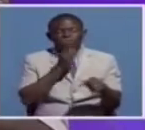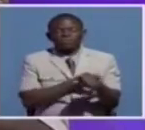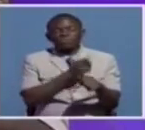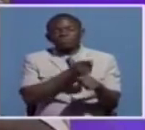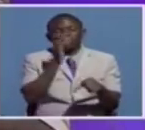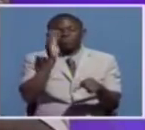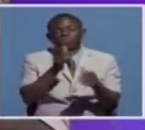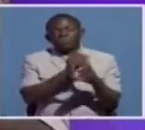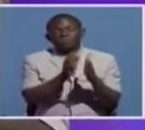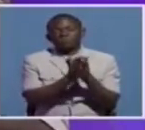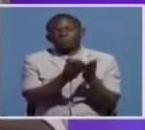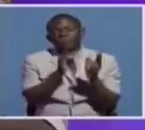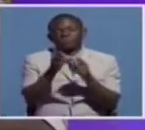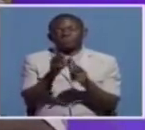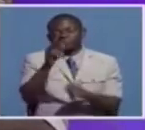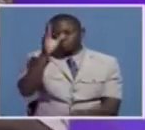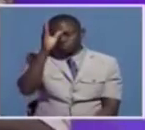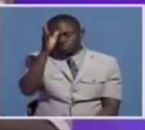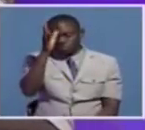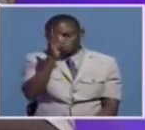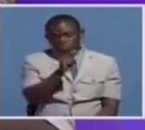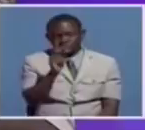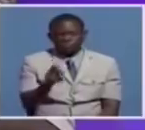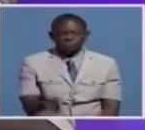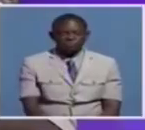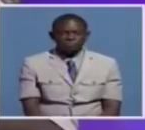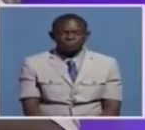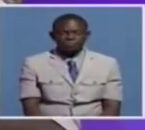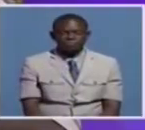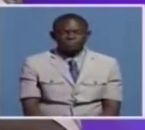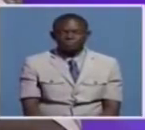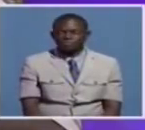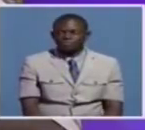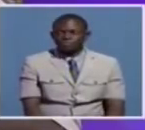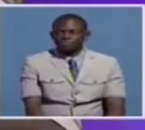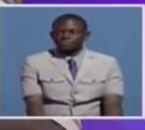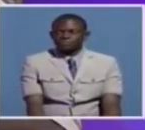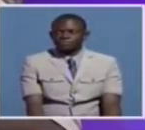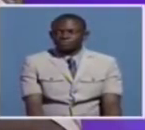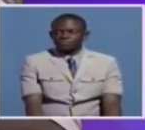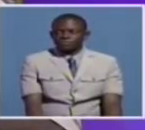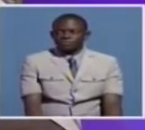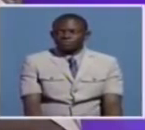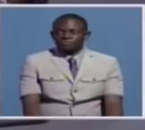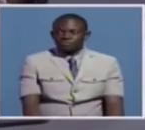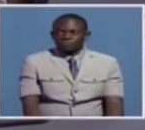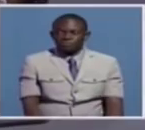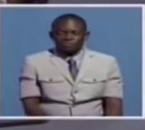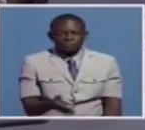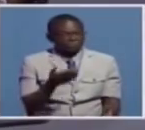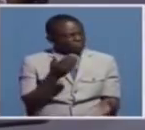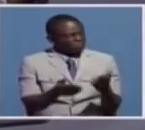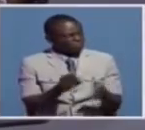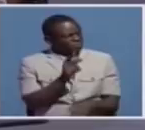to him. And I think I've seen other people replying to him also. He may be watching TV now. I want you to speak to